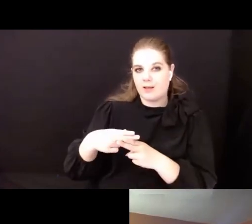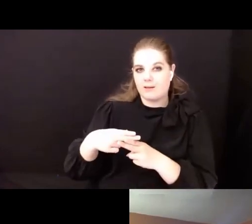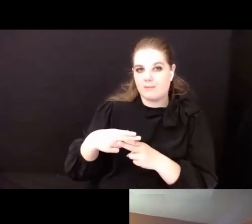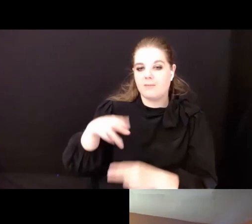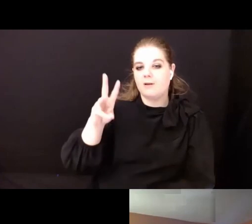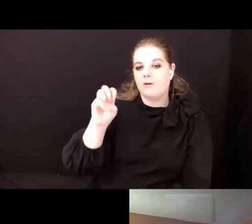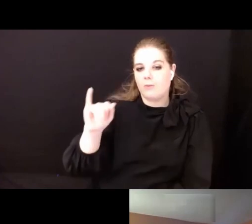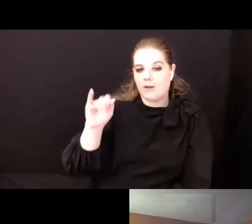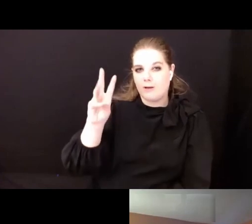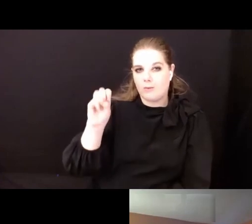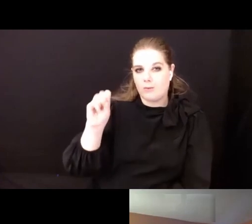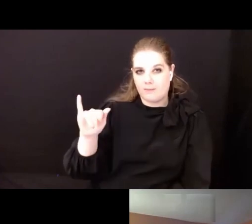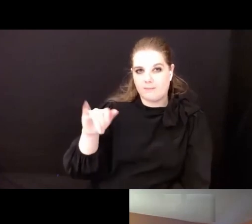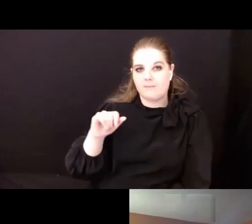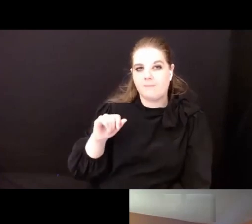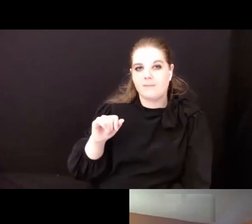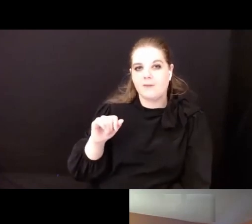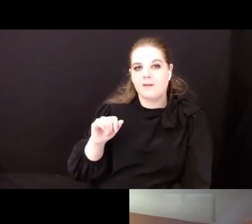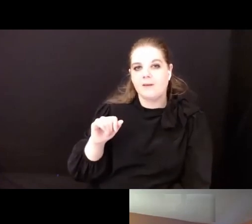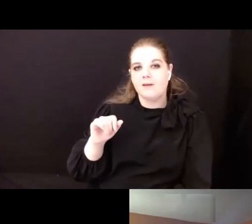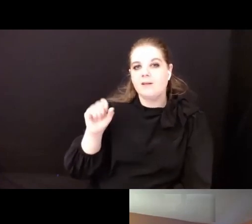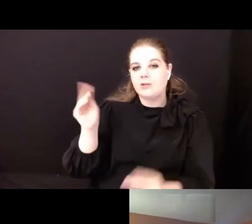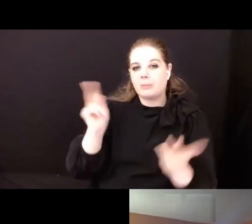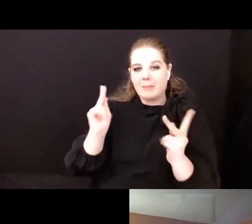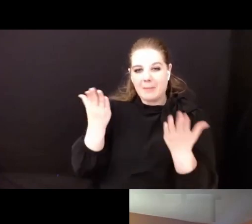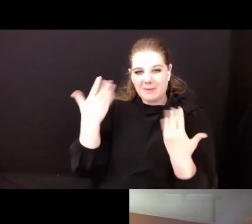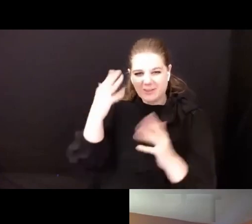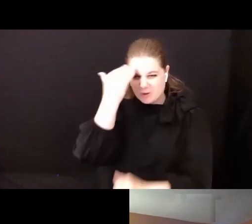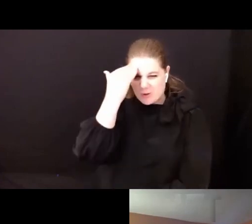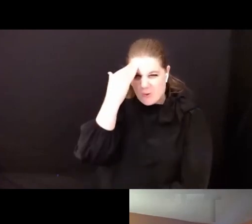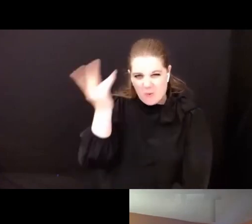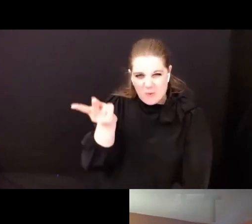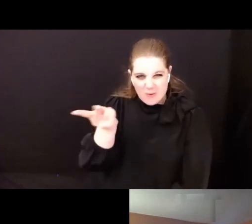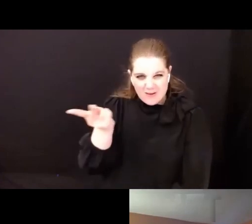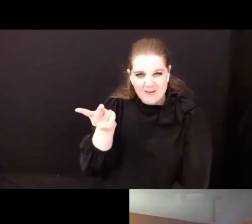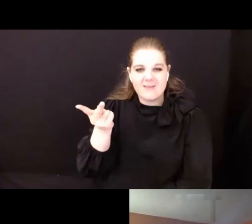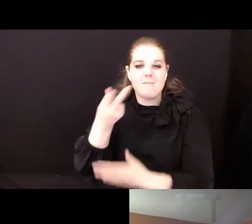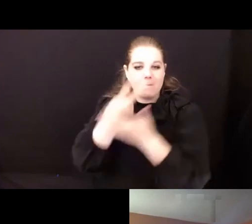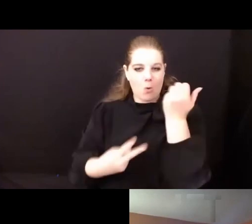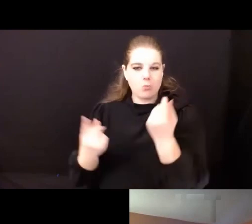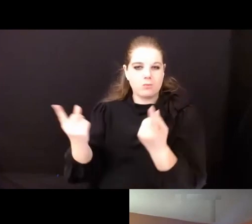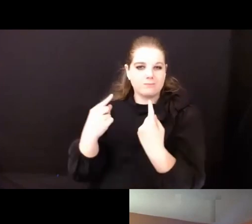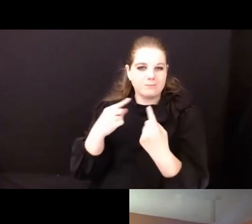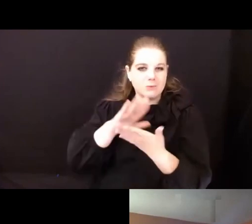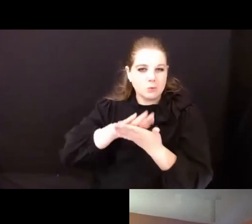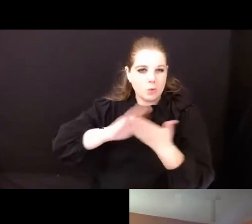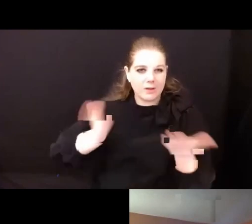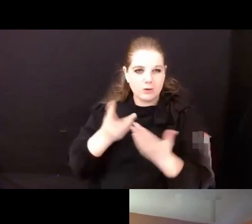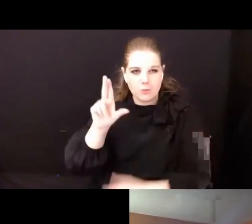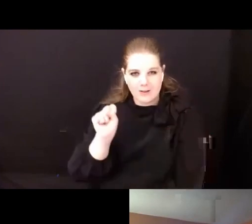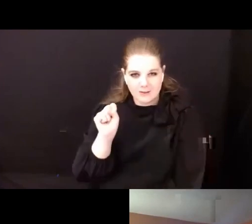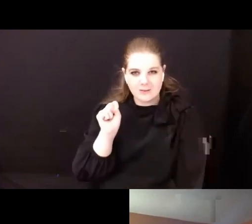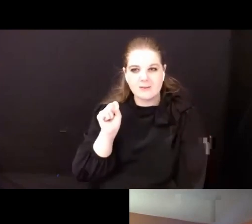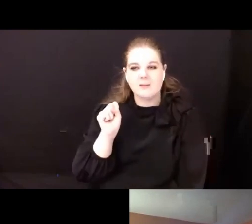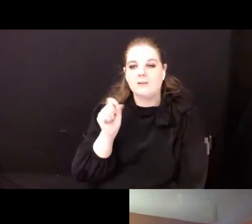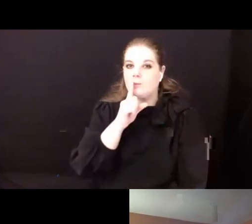Wei, and so people may know both of them. They both attended schools in the US, and so we're really excited